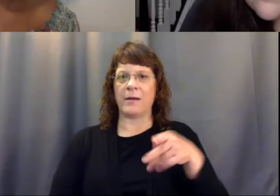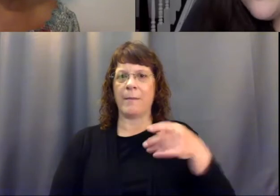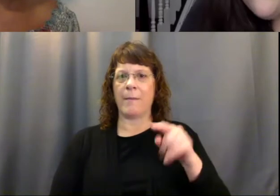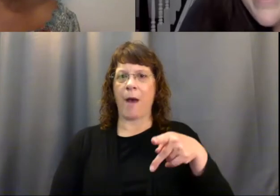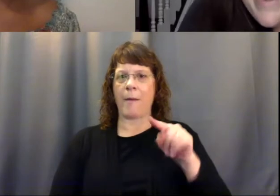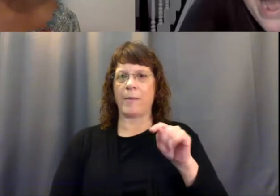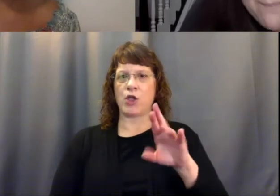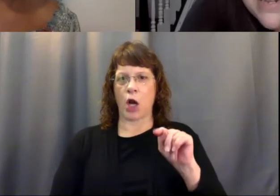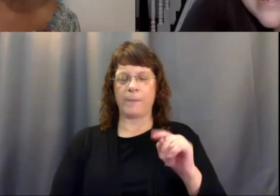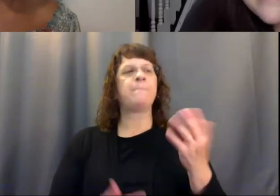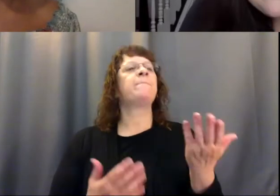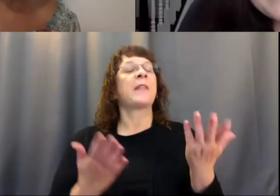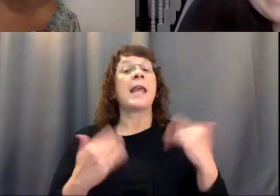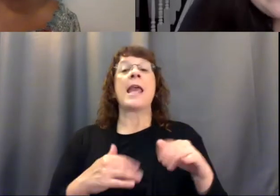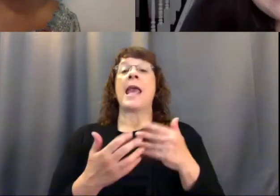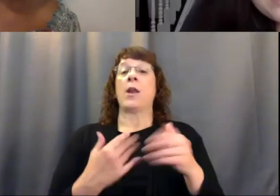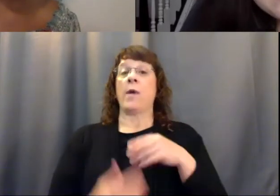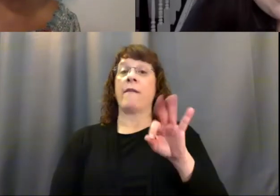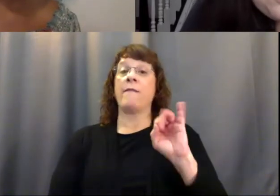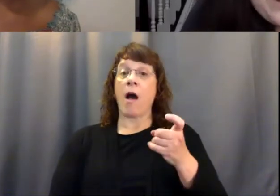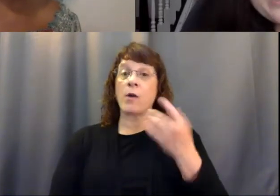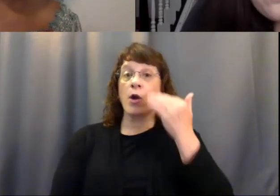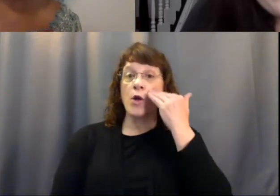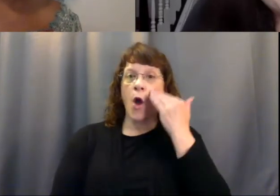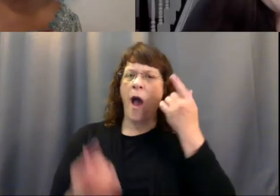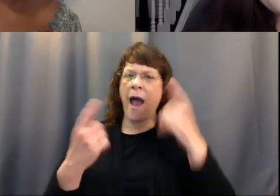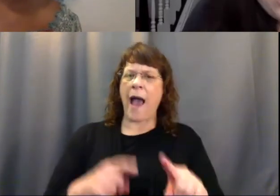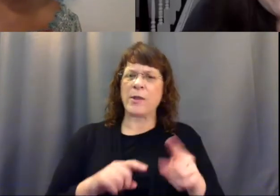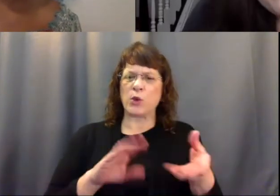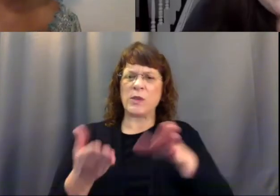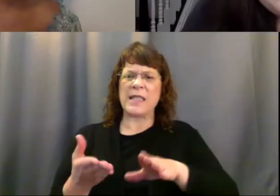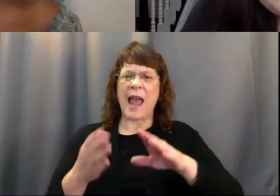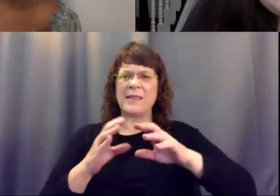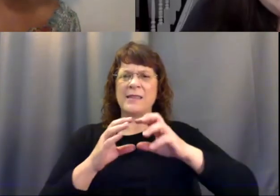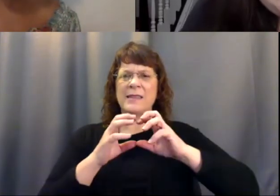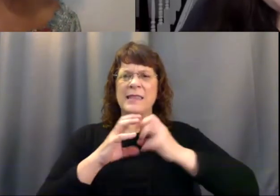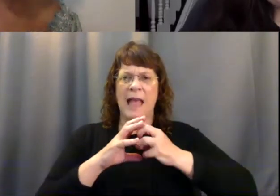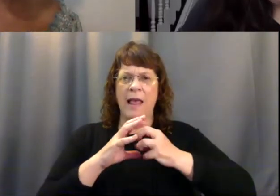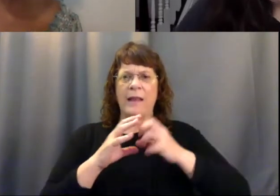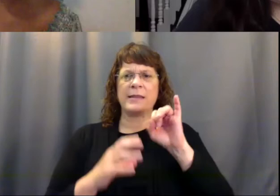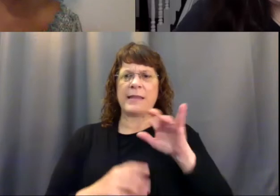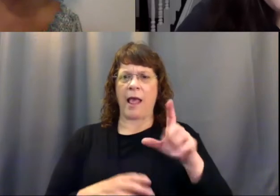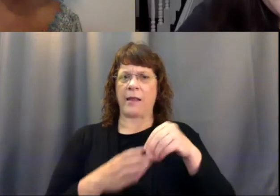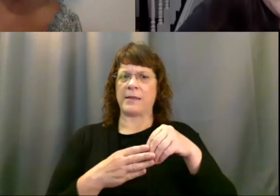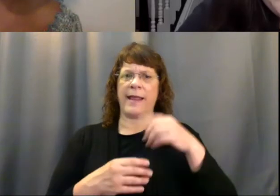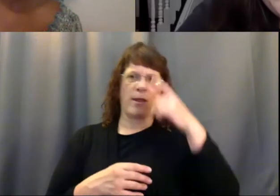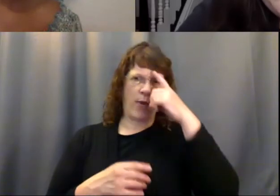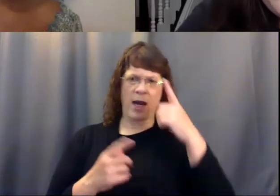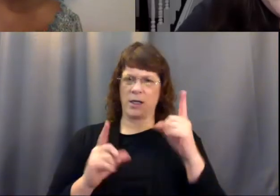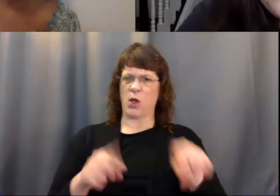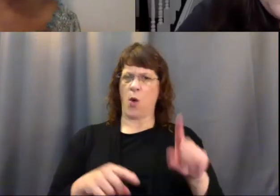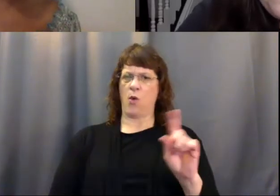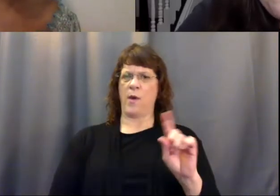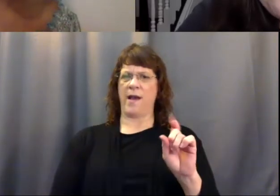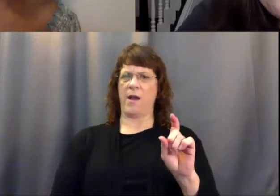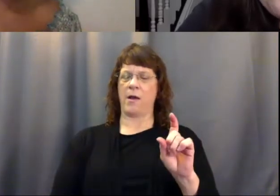to know what happens to the dead cells in your brain. Where do they go? Yeah, so